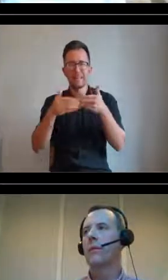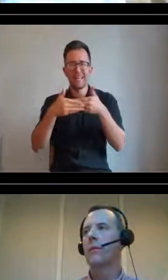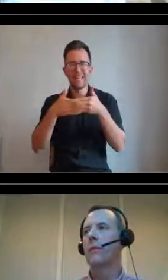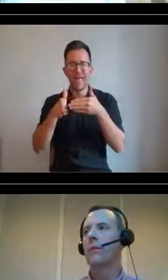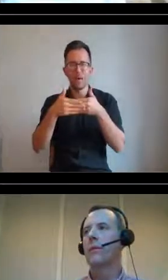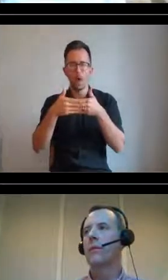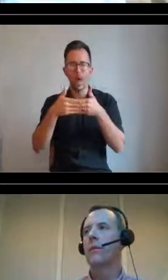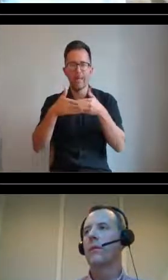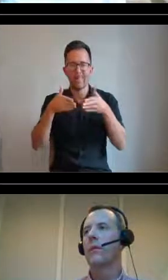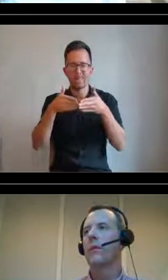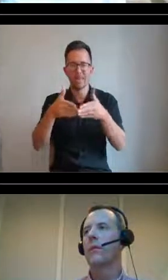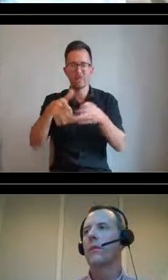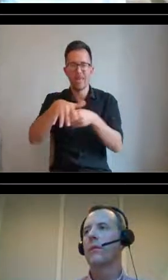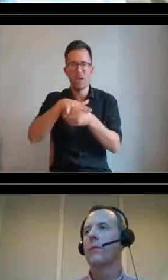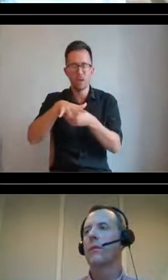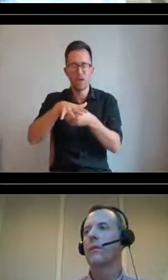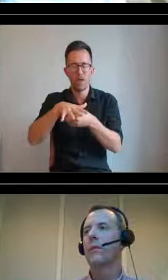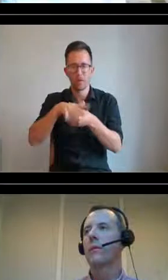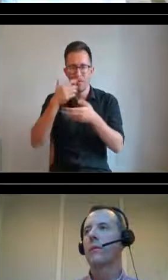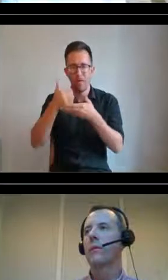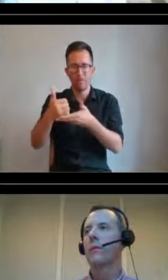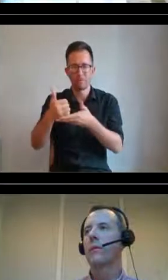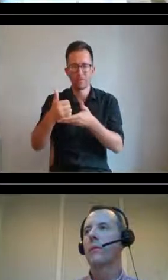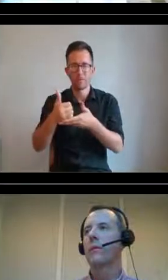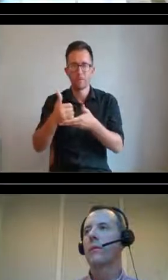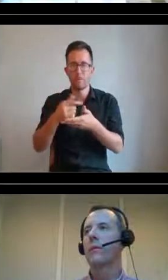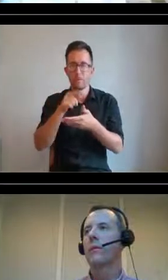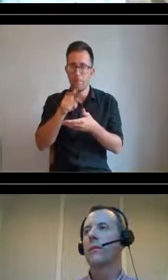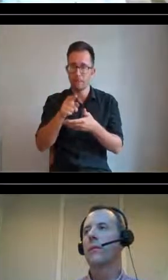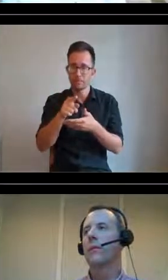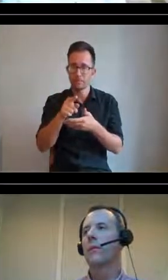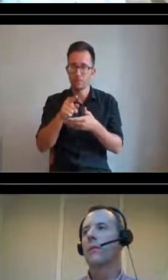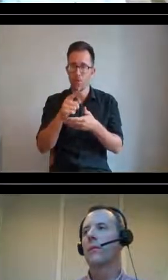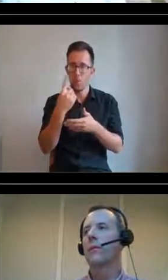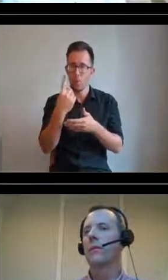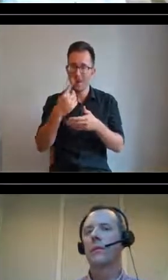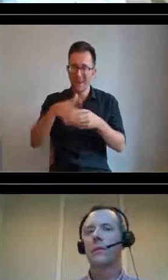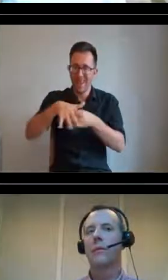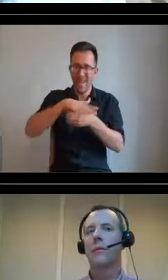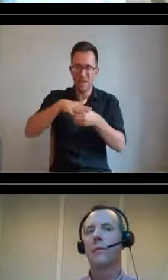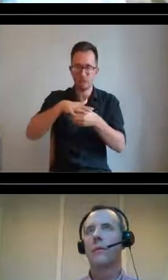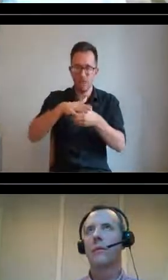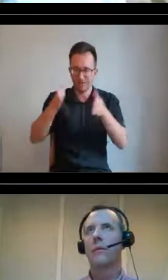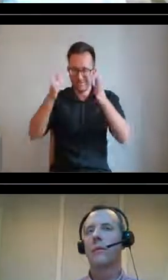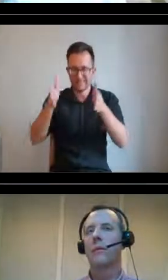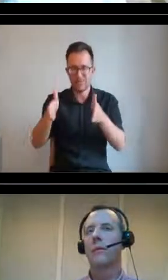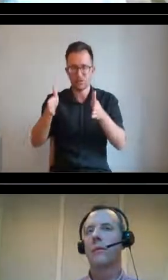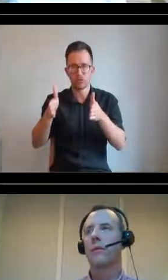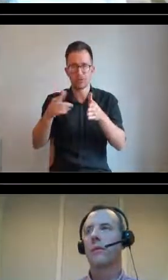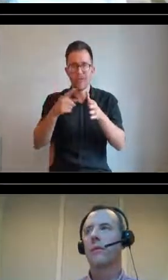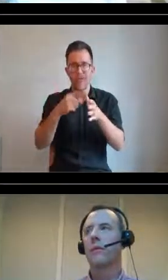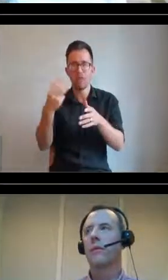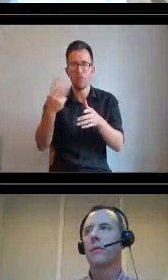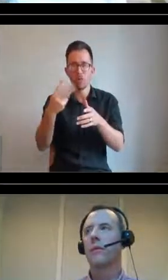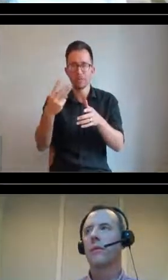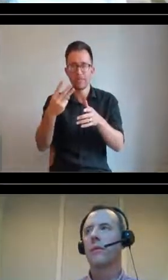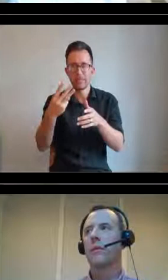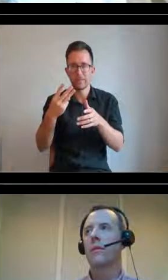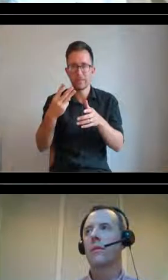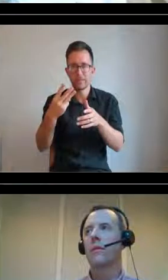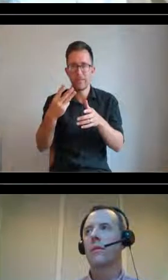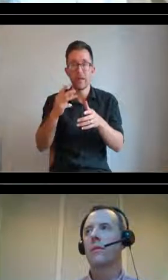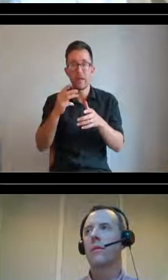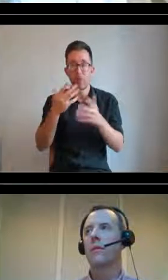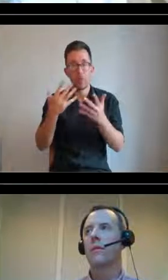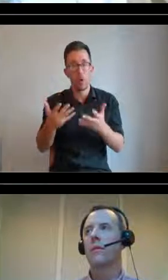The section we will be making. A section of the A13 junction is from 3 lanes back down